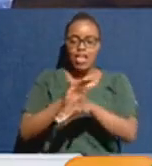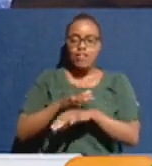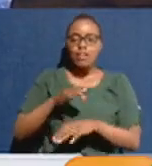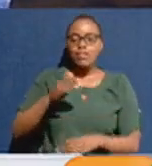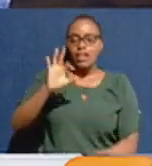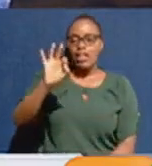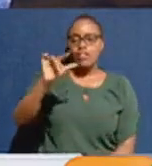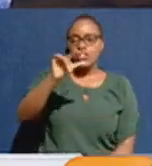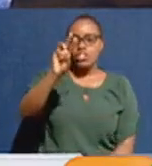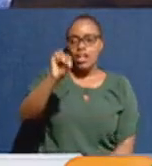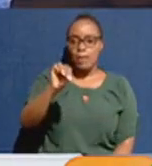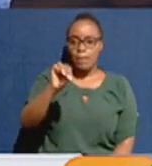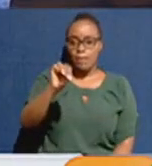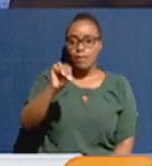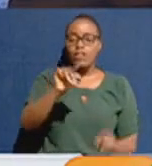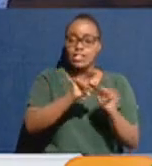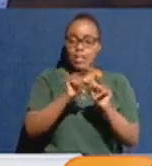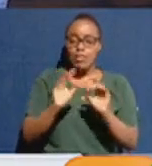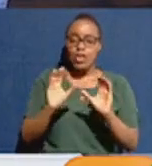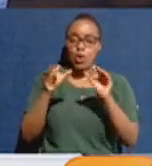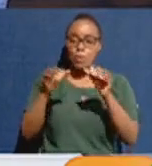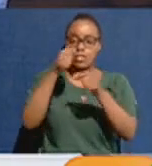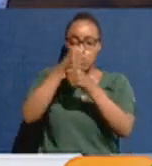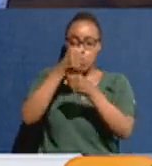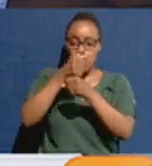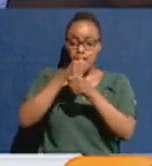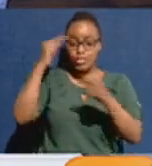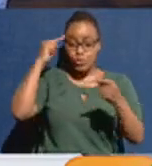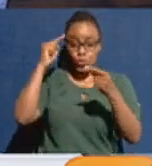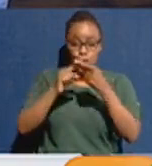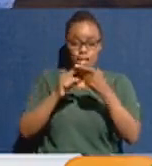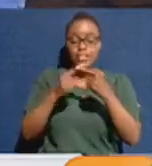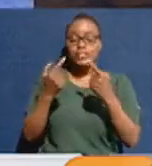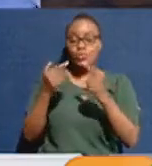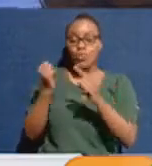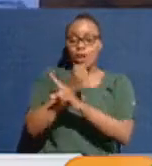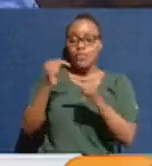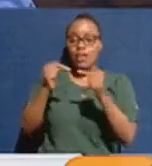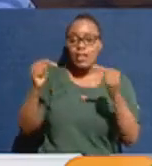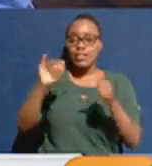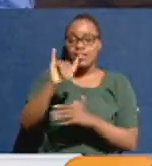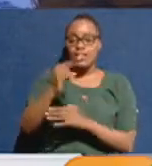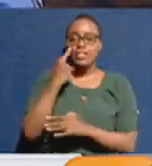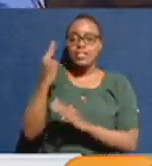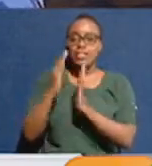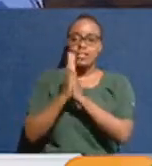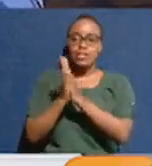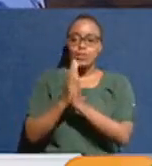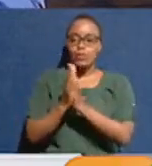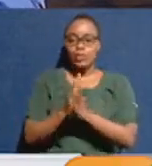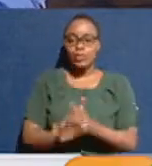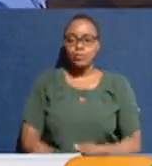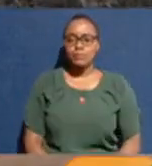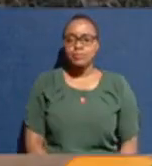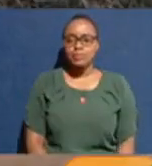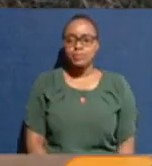genital mutilation, even as the community works to fight the vices. Martin Munene reports.